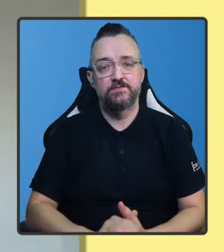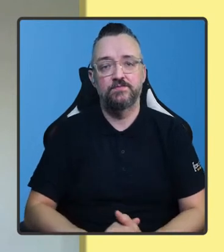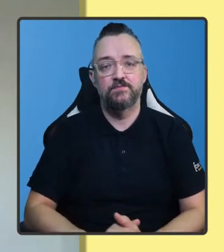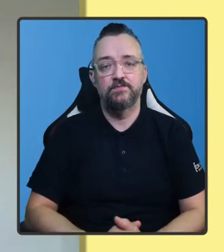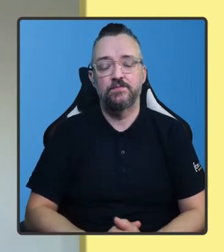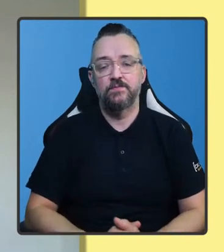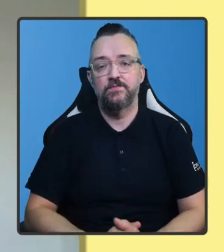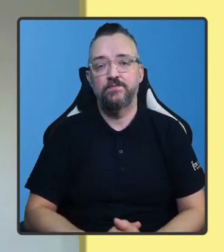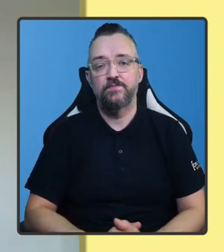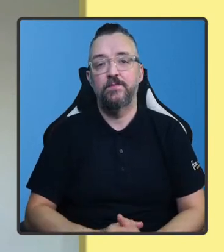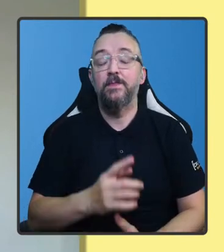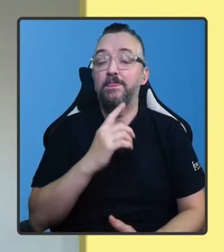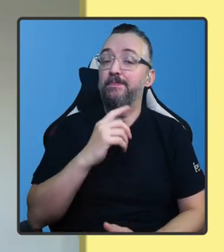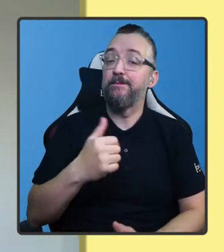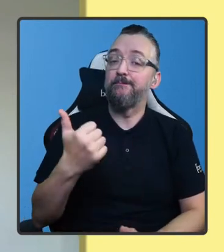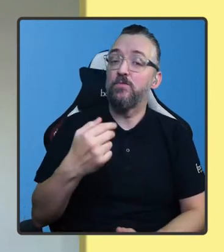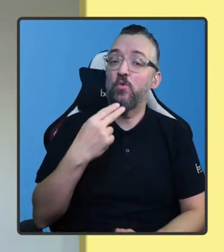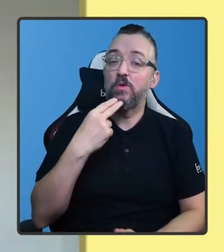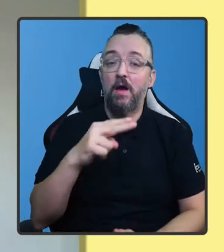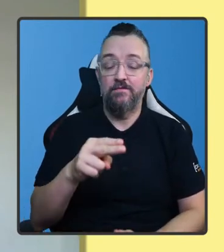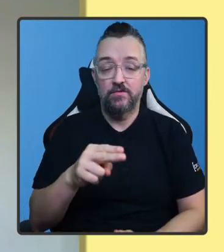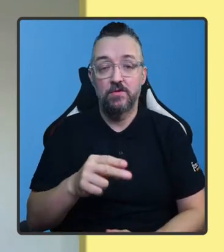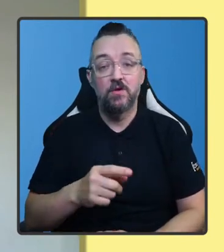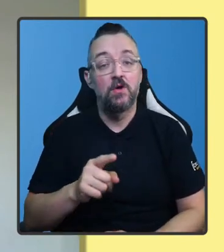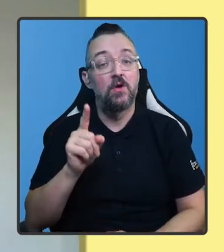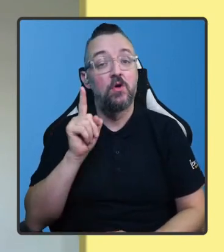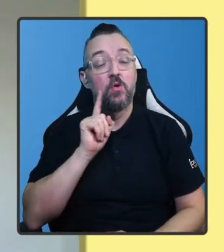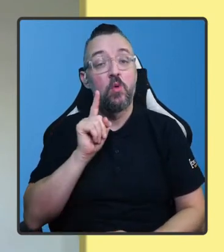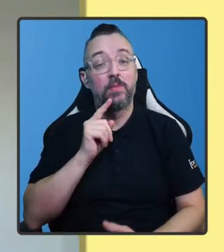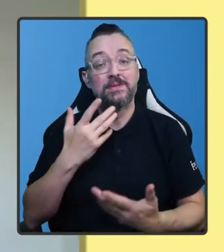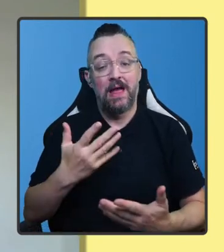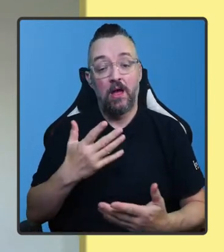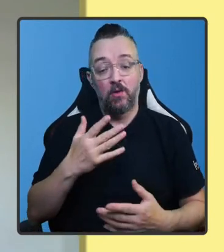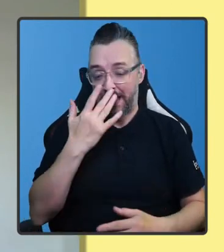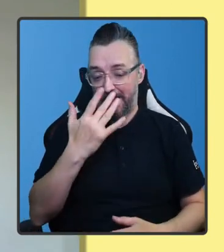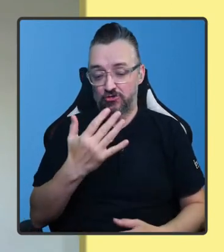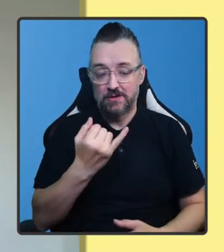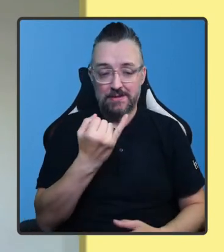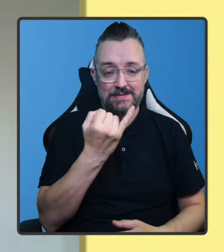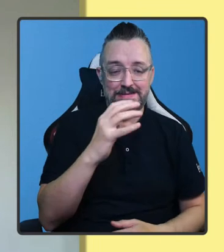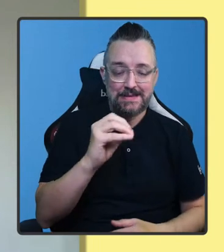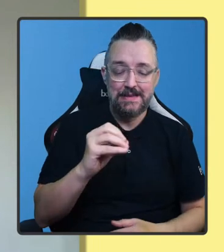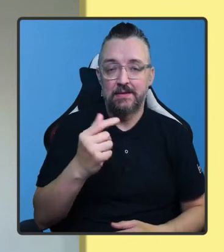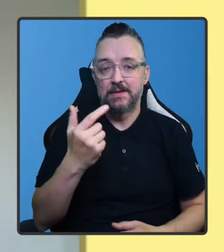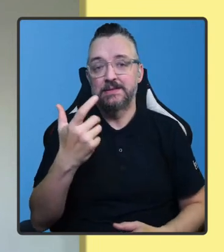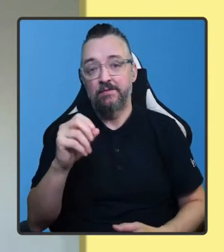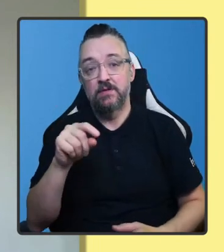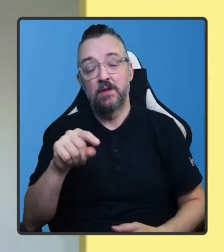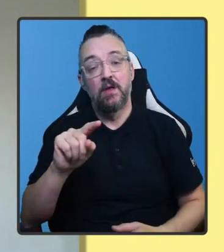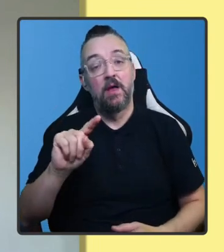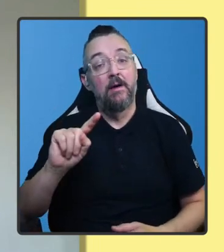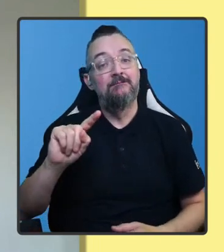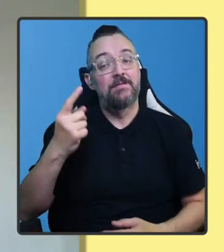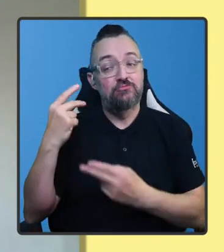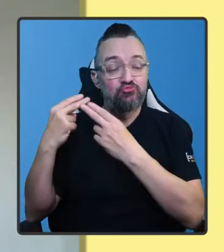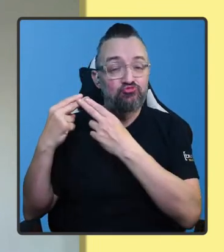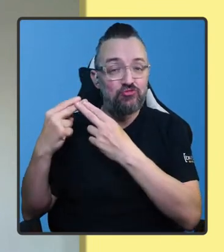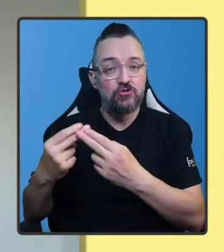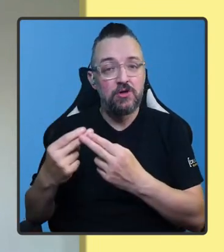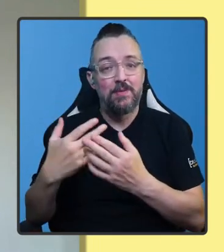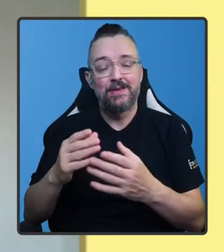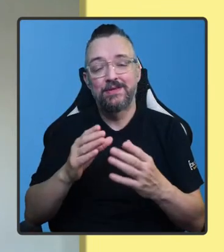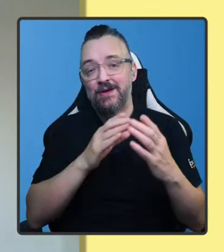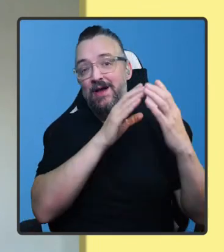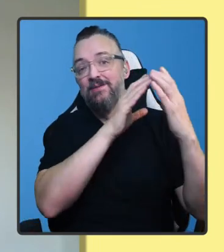Good afternoon. Women who are now in their 60s and 70s were the first generation to shoulder the double